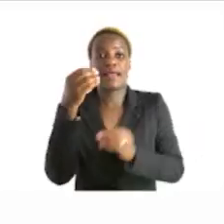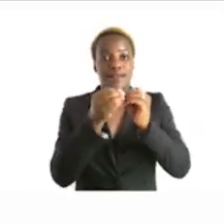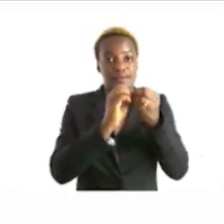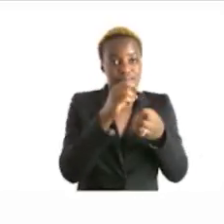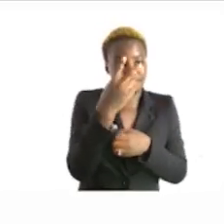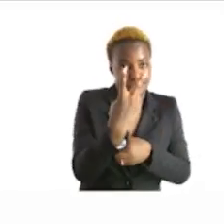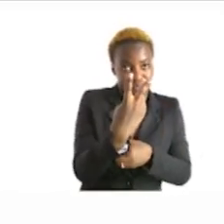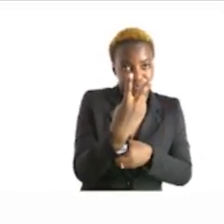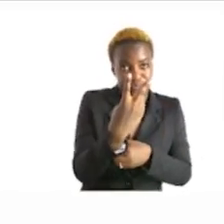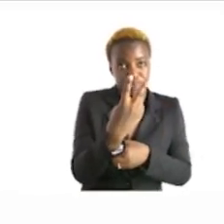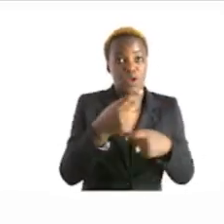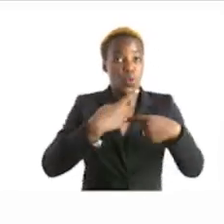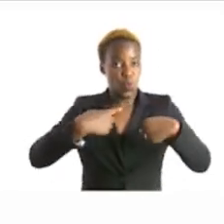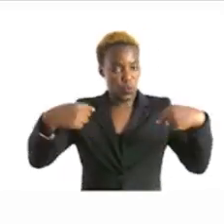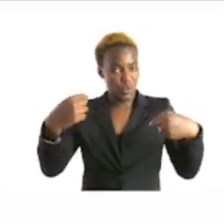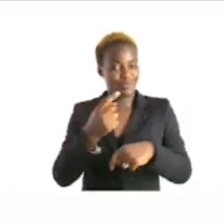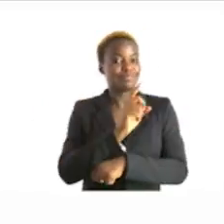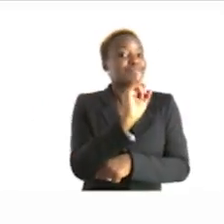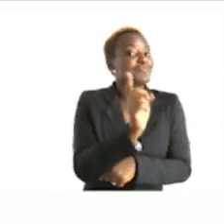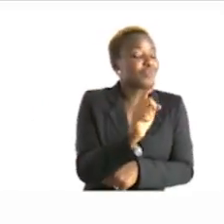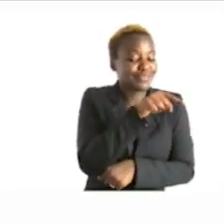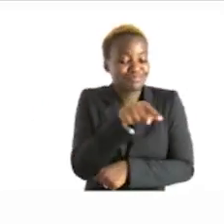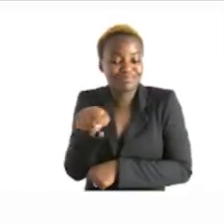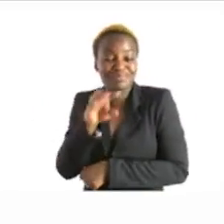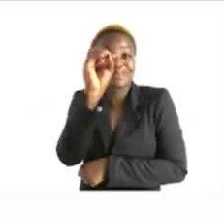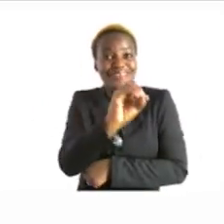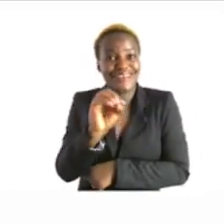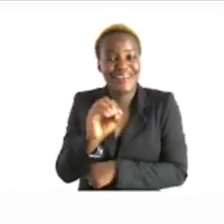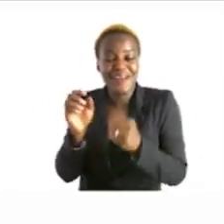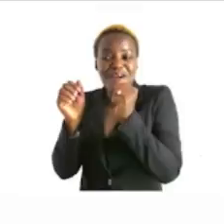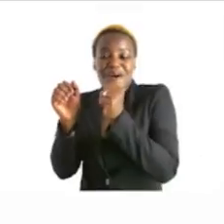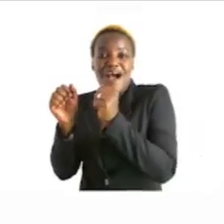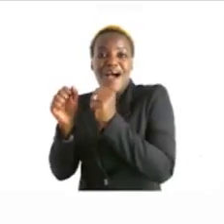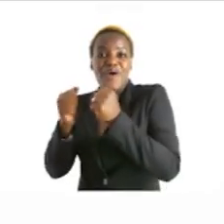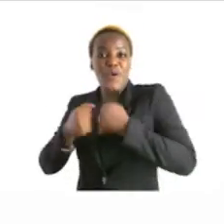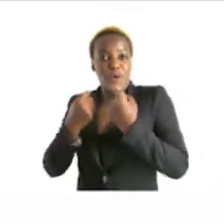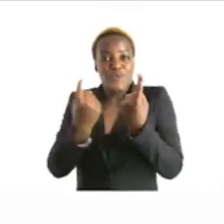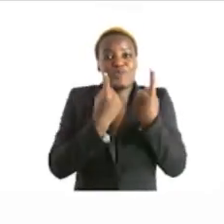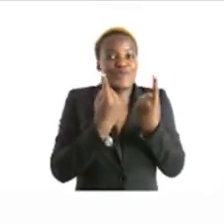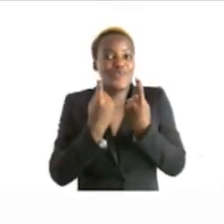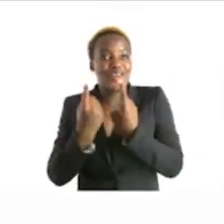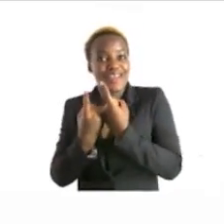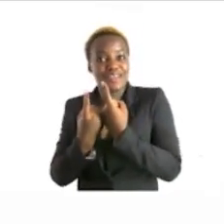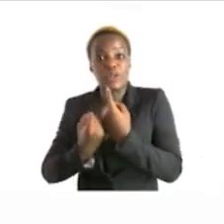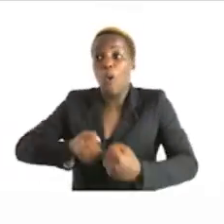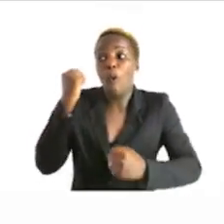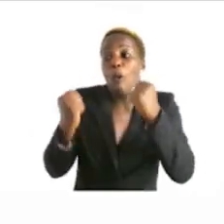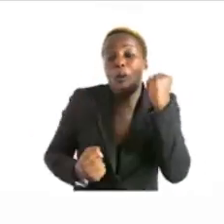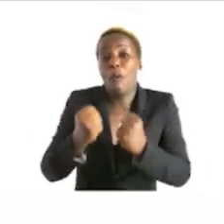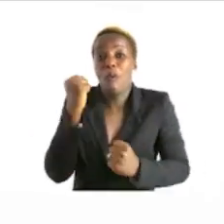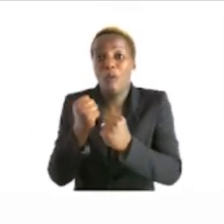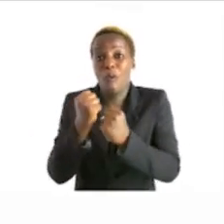our toys what do you do with the toys do we run with the toys runs